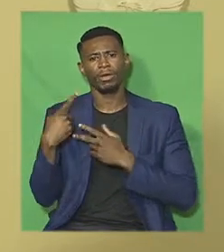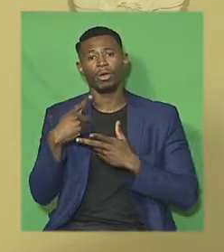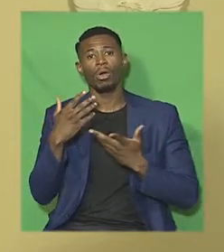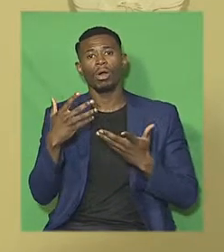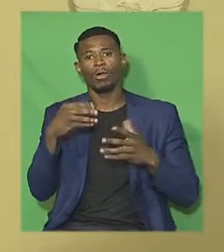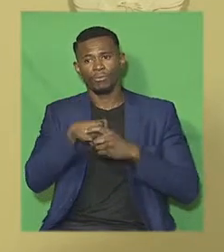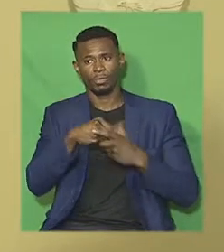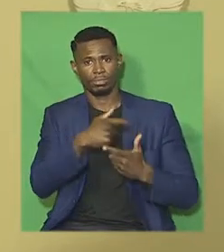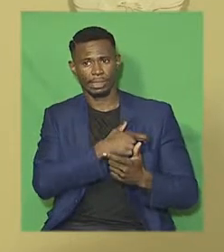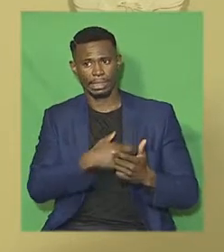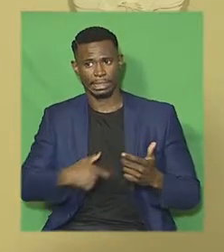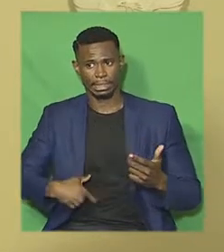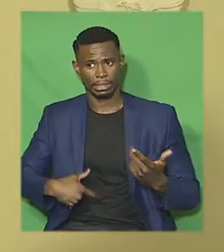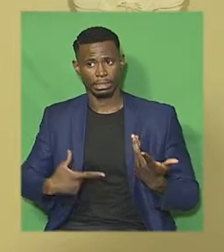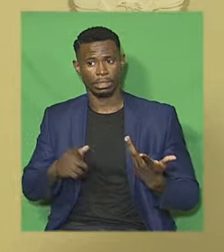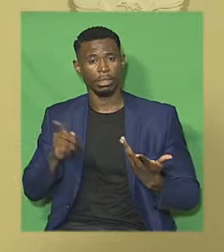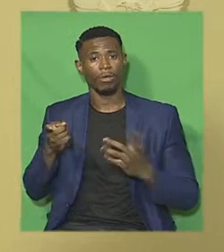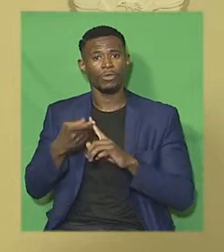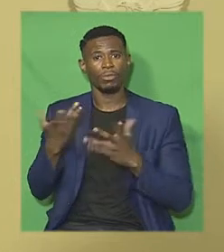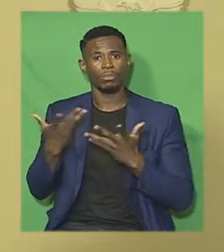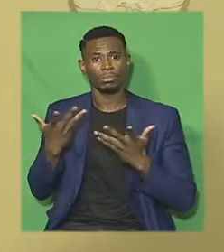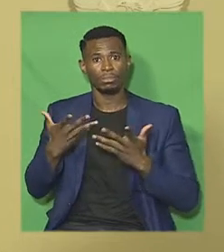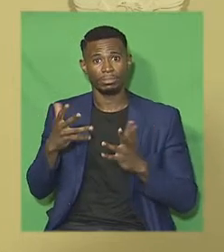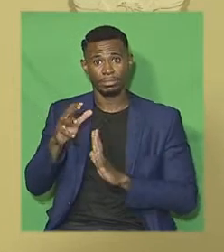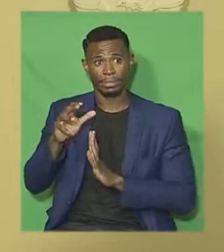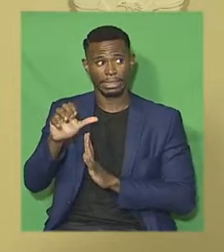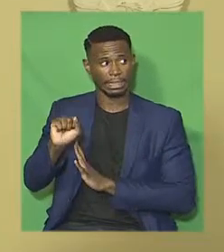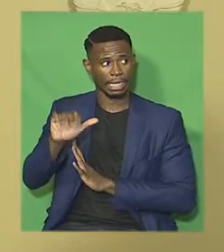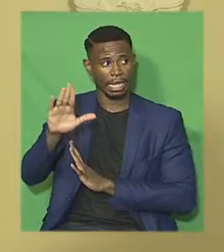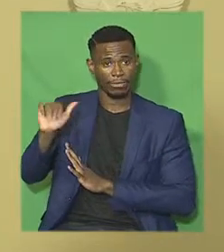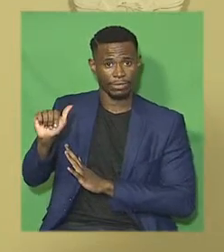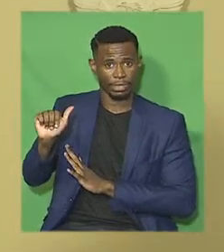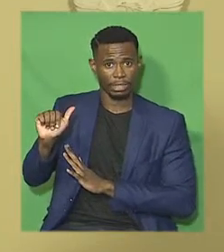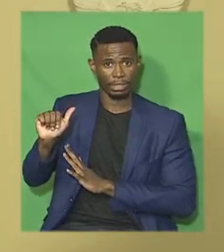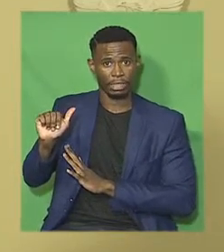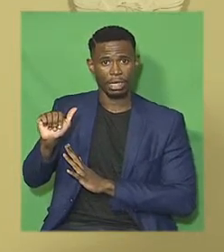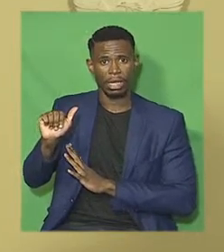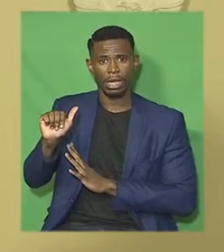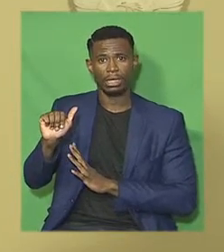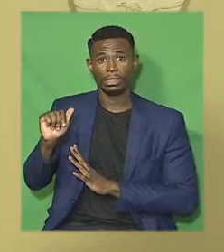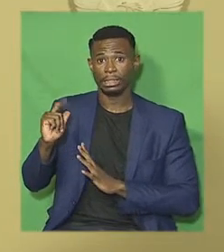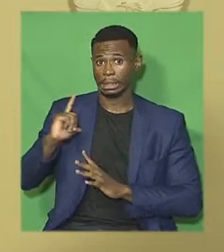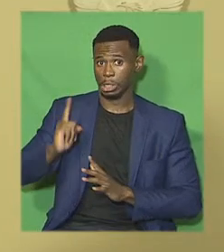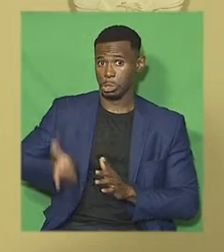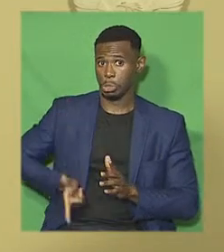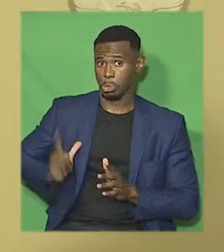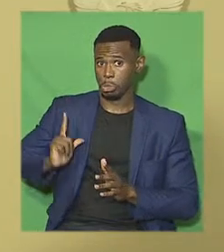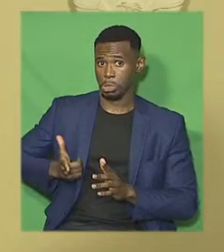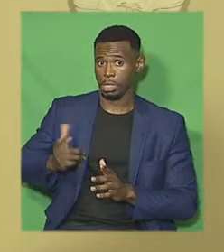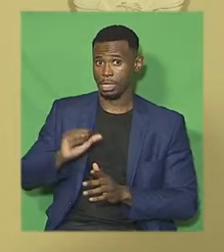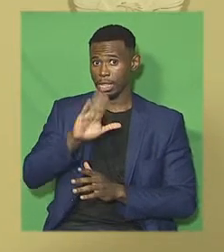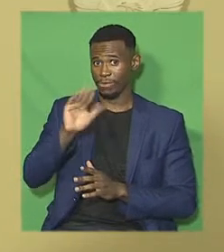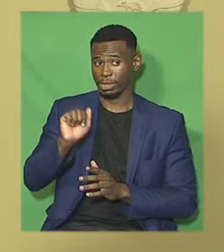from South African state security,